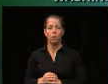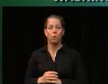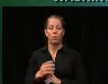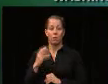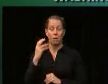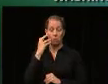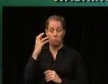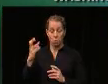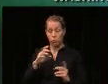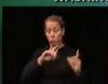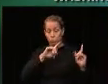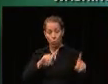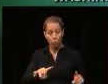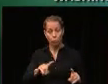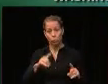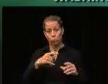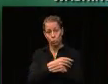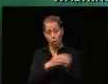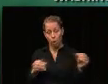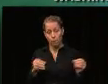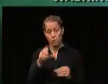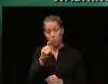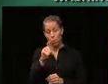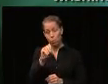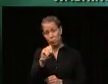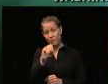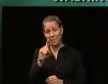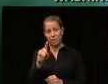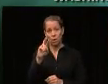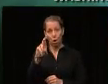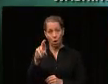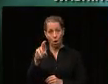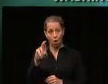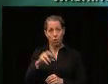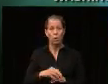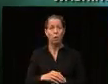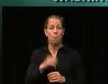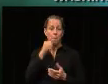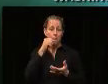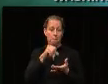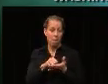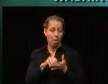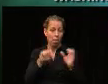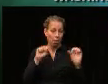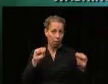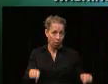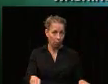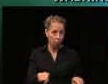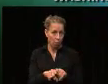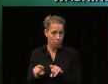Hand Deliver to Our Office or Mail to the Office of Disability Rights